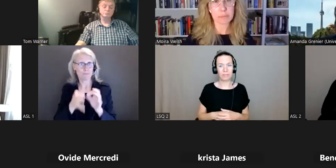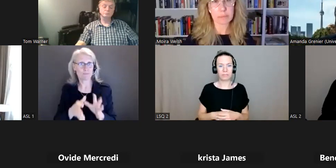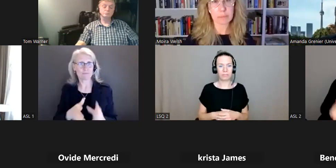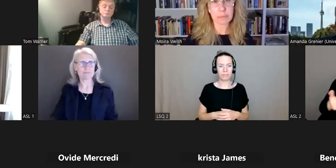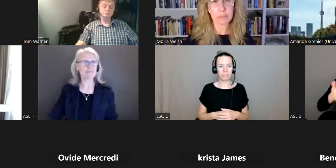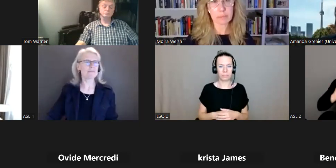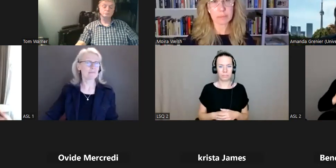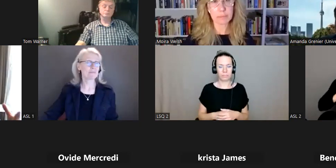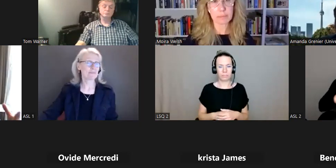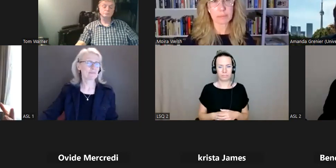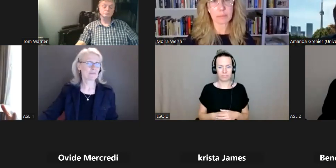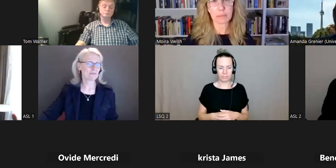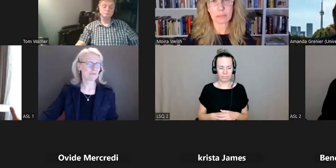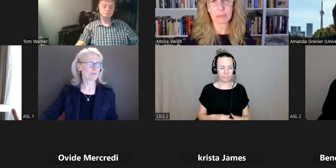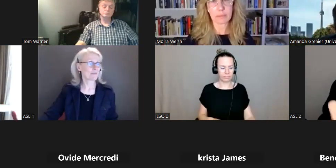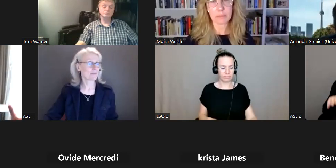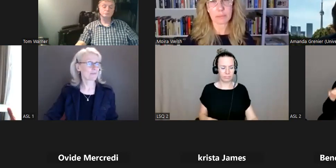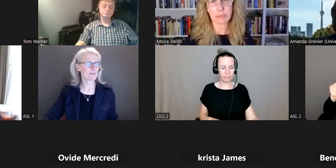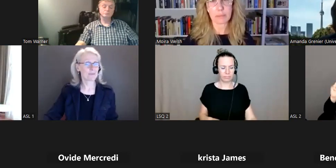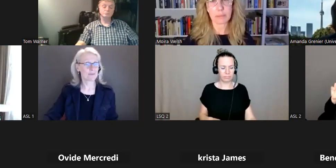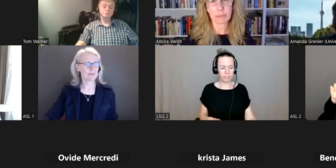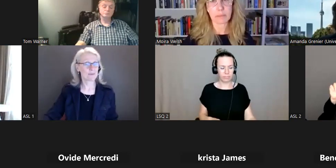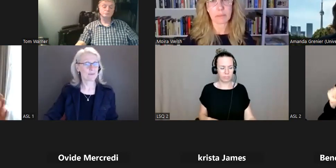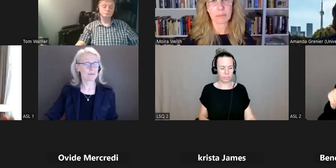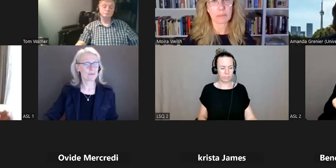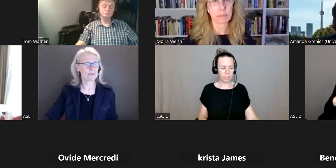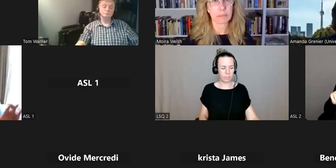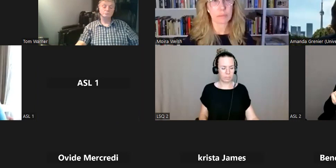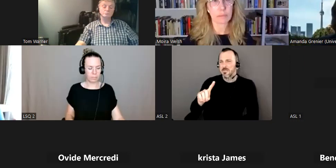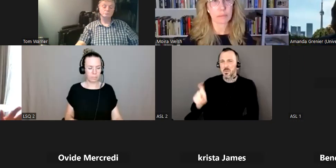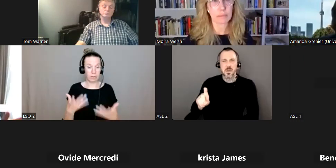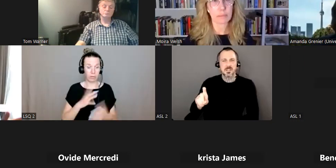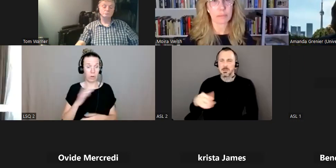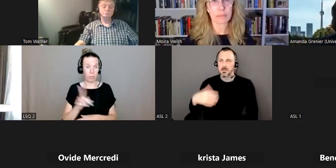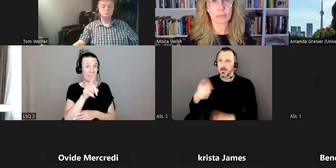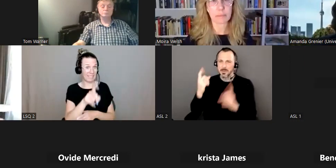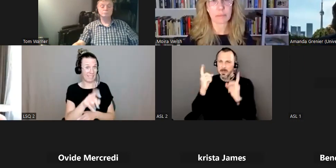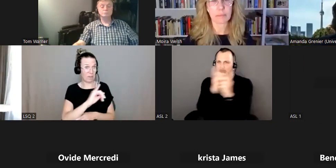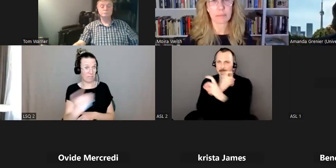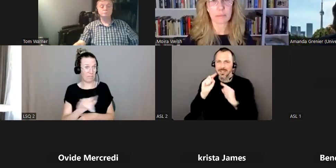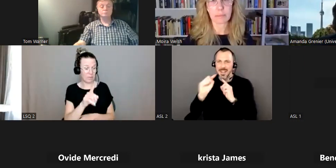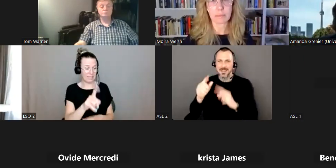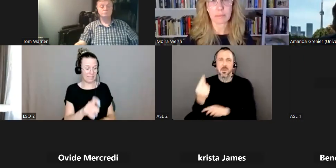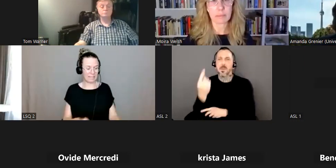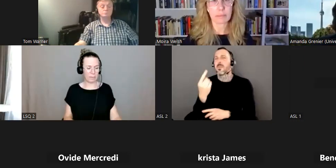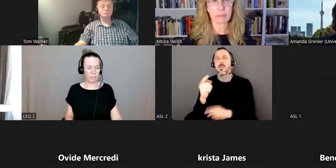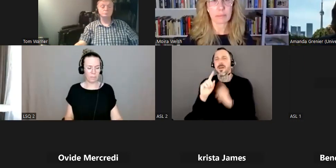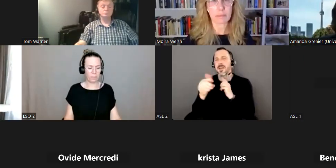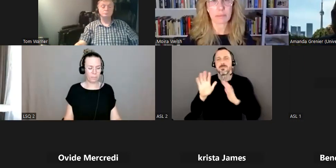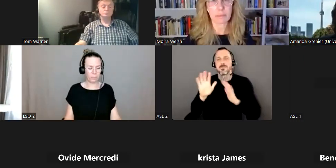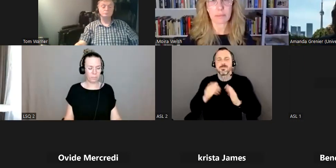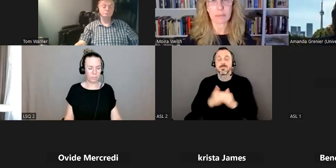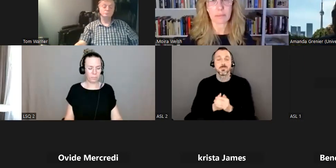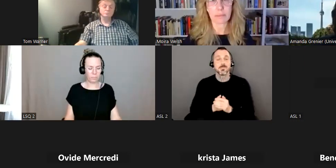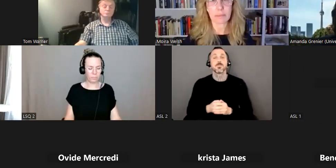it's possible, and ask you a giant impossible question, but just pick one little piece of it. I understand. You know, we know that data gaps in